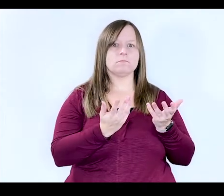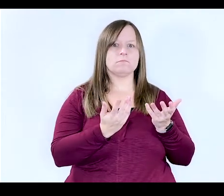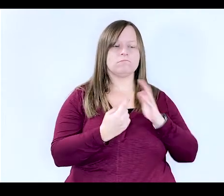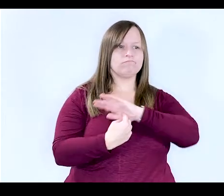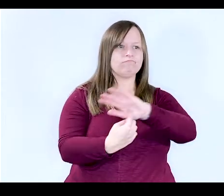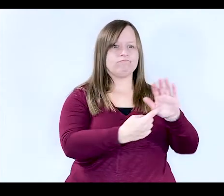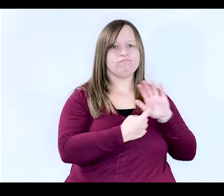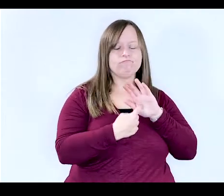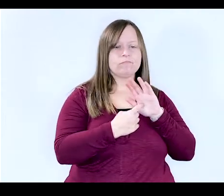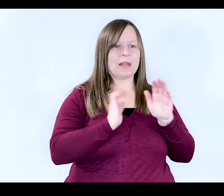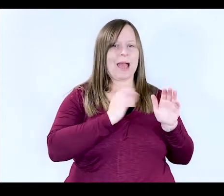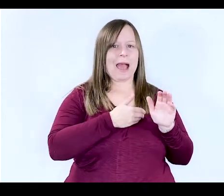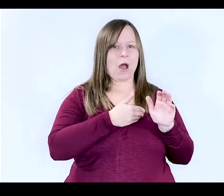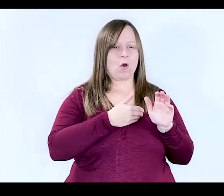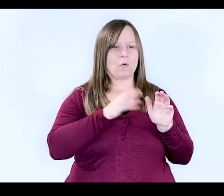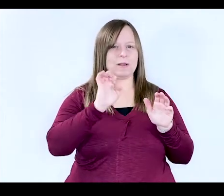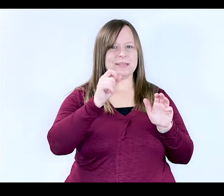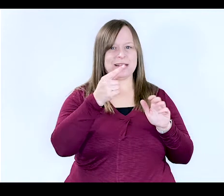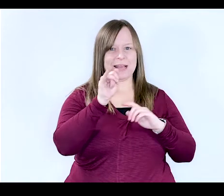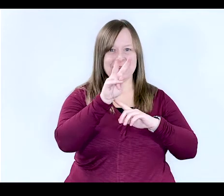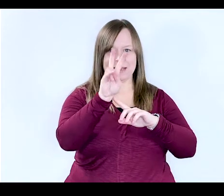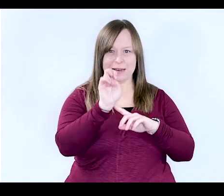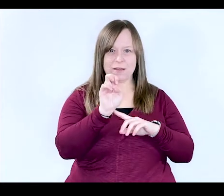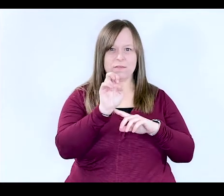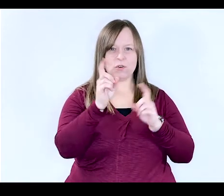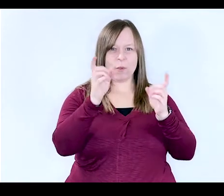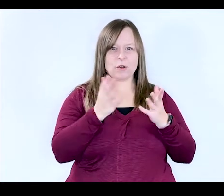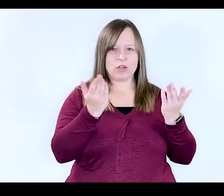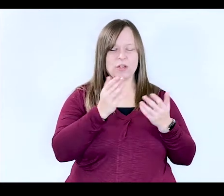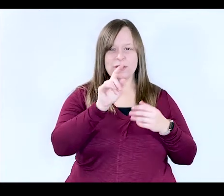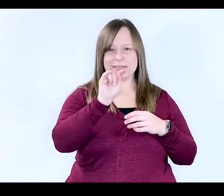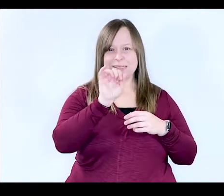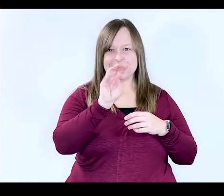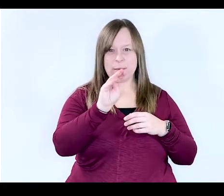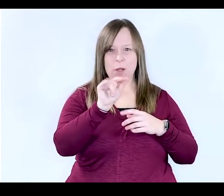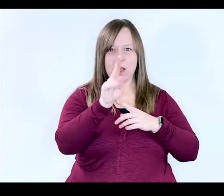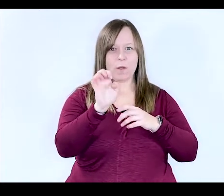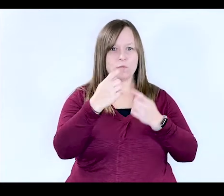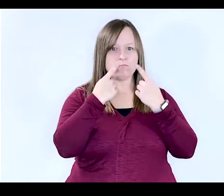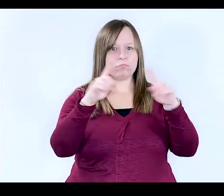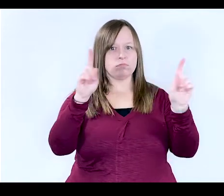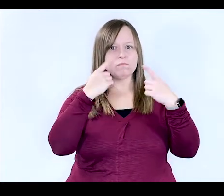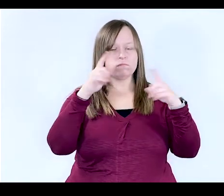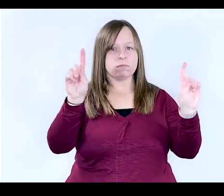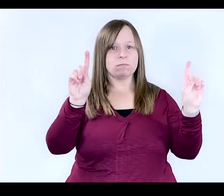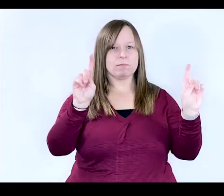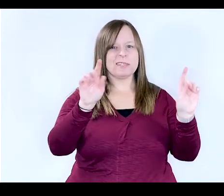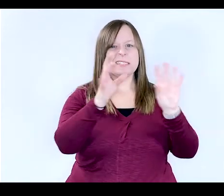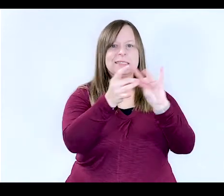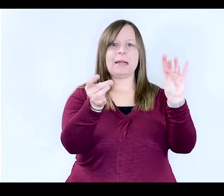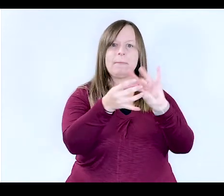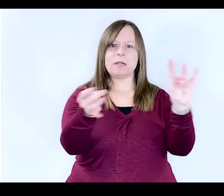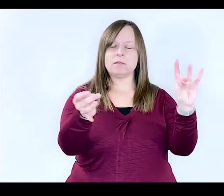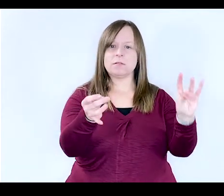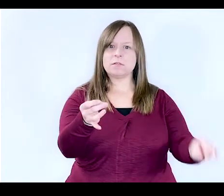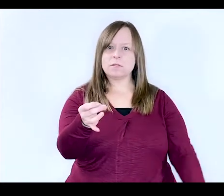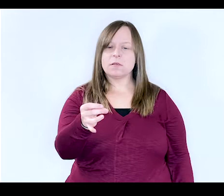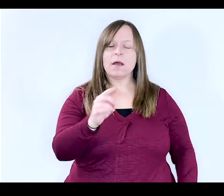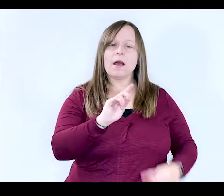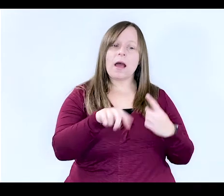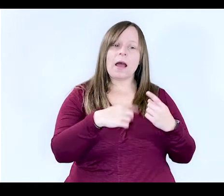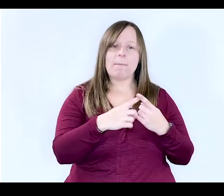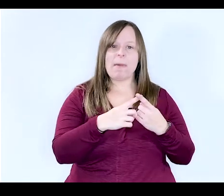really. So our executive director here, Tim Clune, will release and has been releasing statements